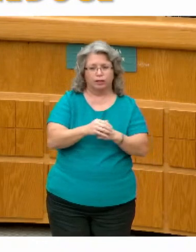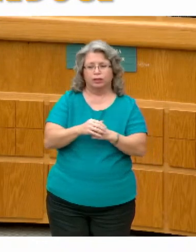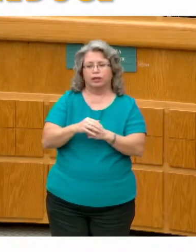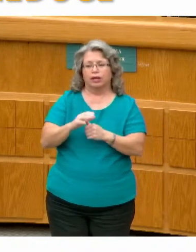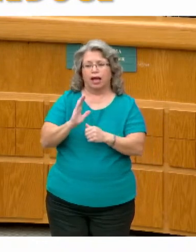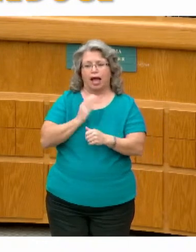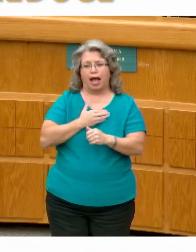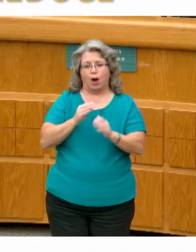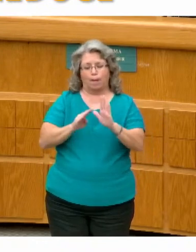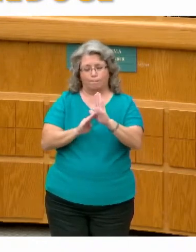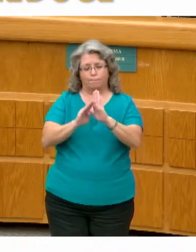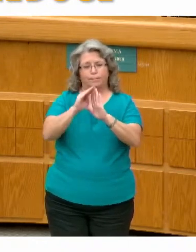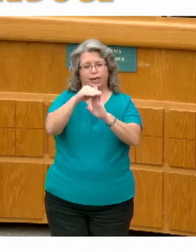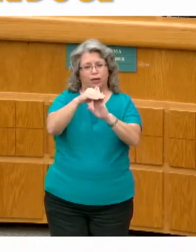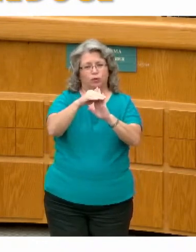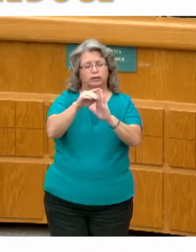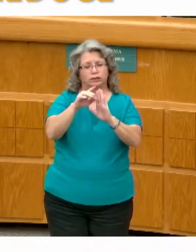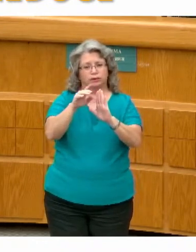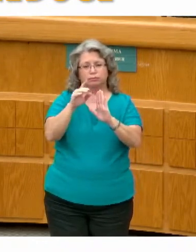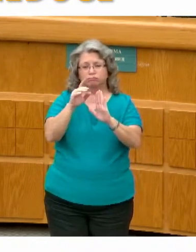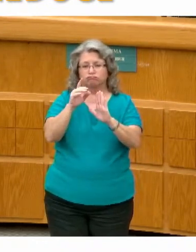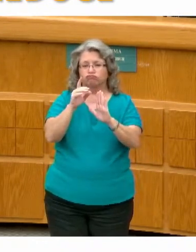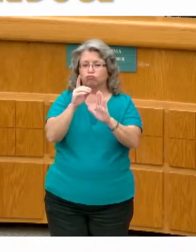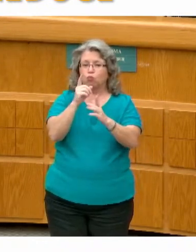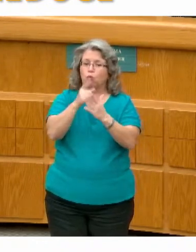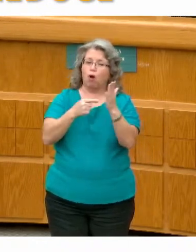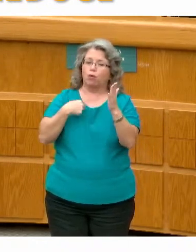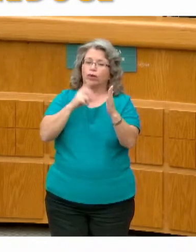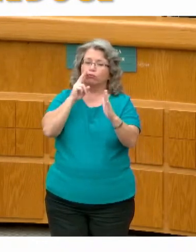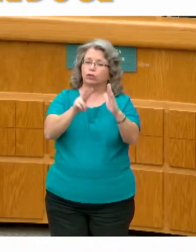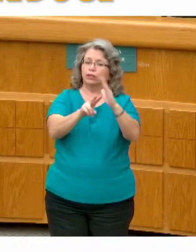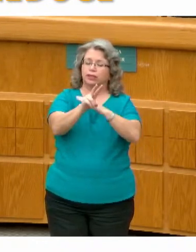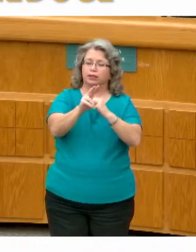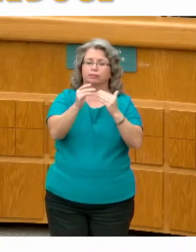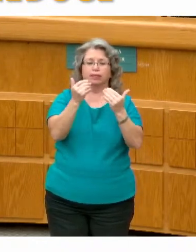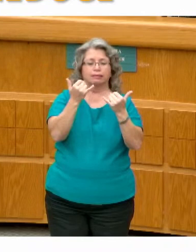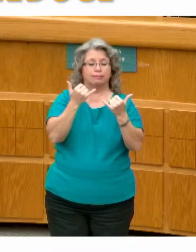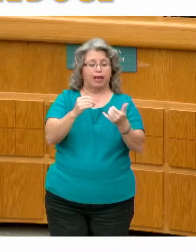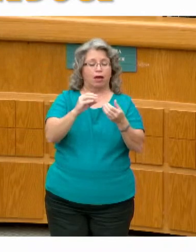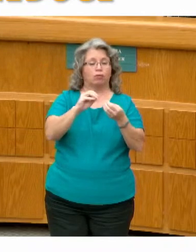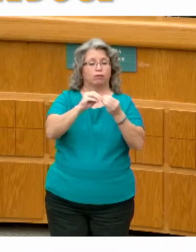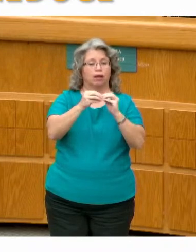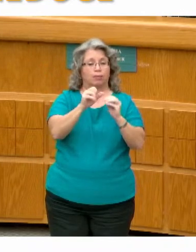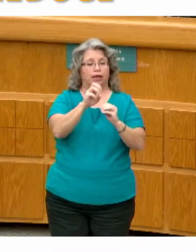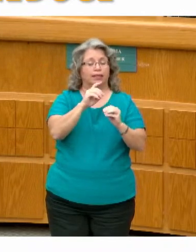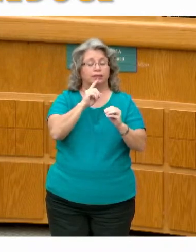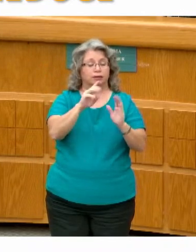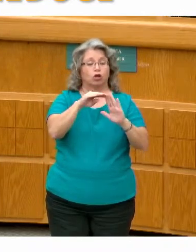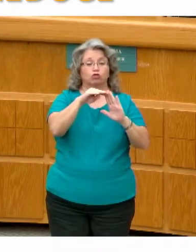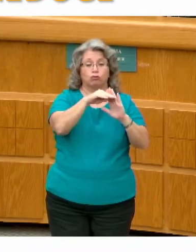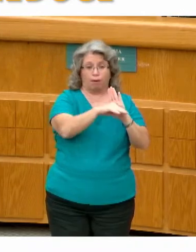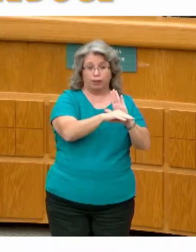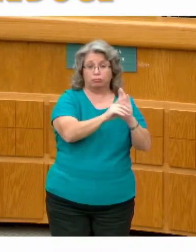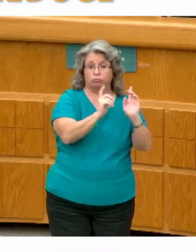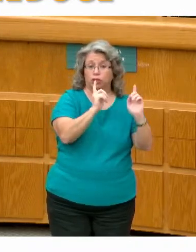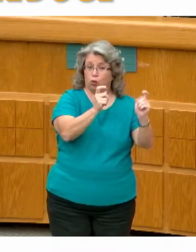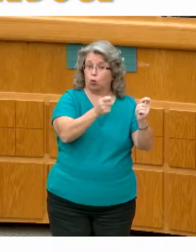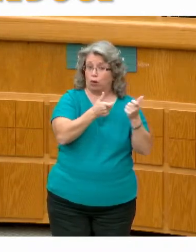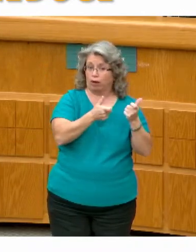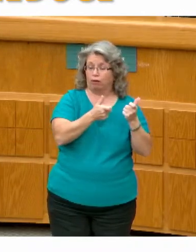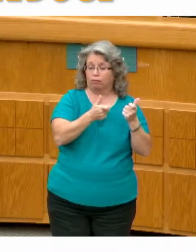right around where we predicted, and now the cases are dropping fairly rapidly. So since last week, we've had maybe